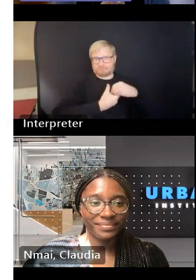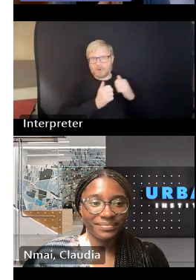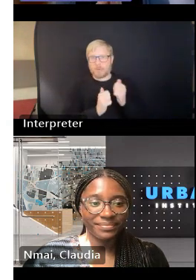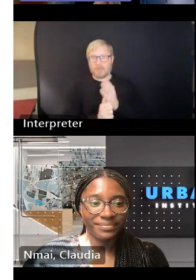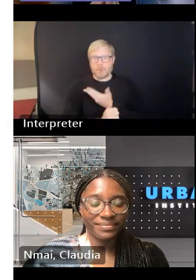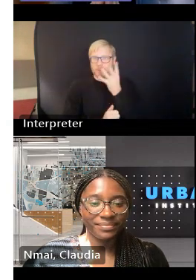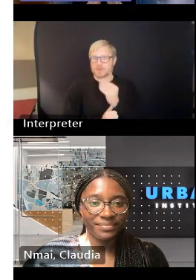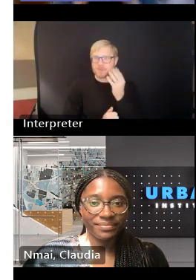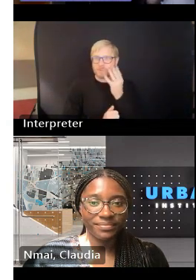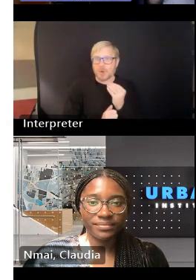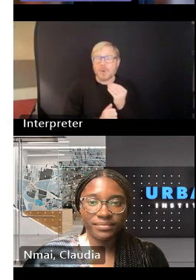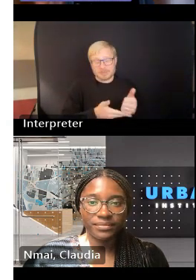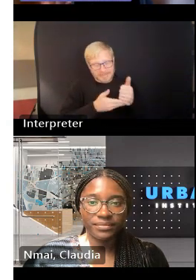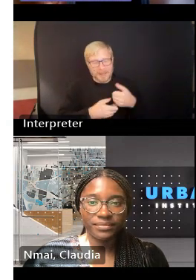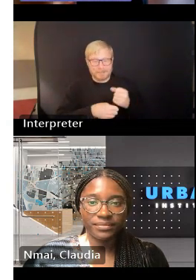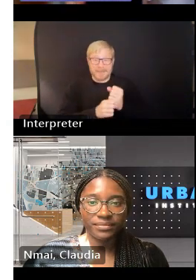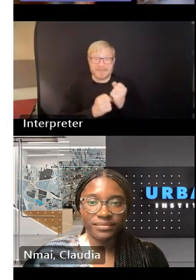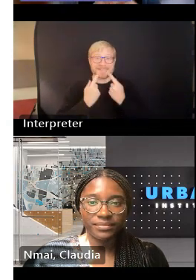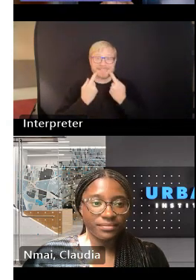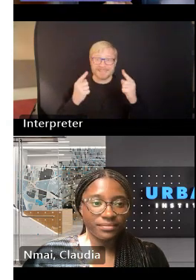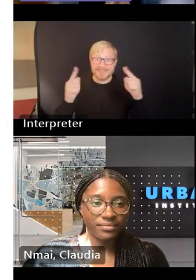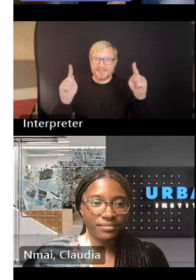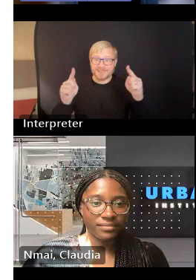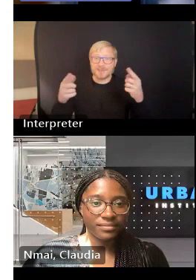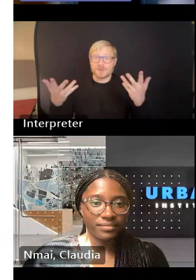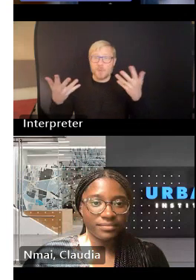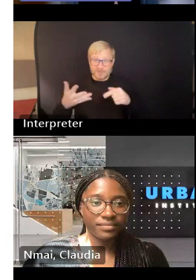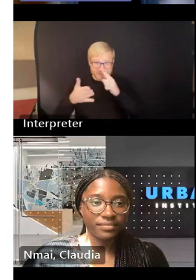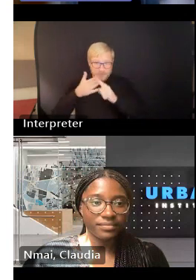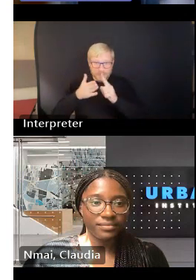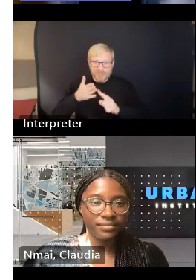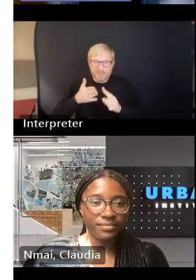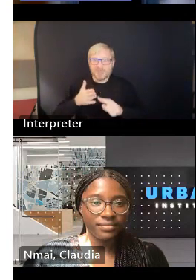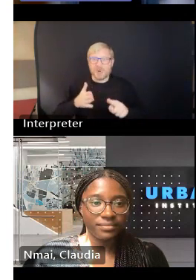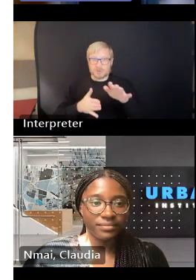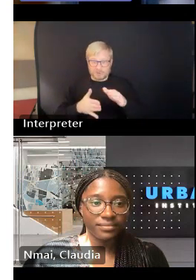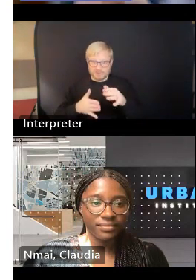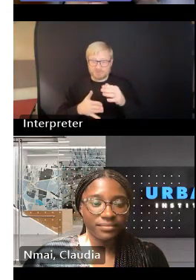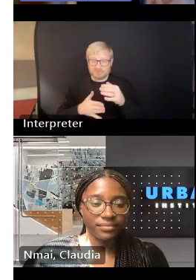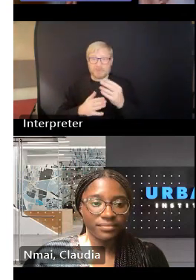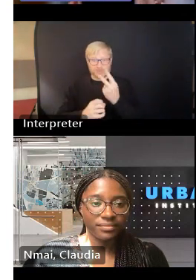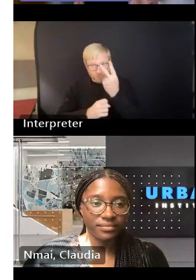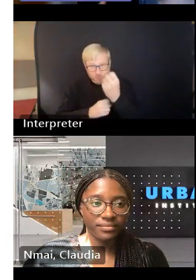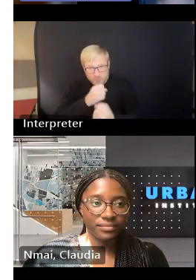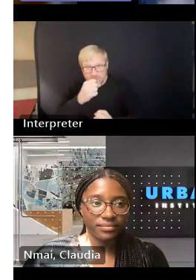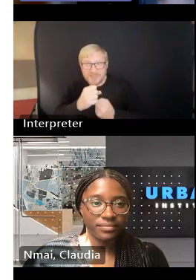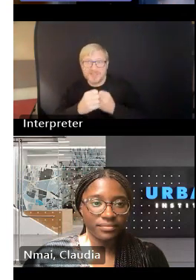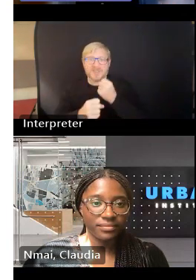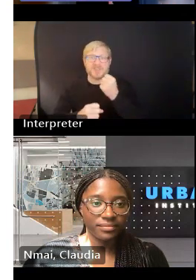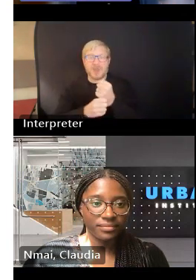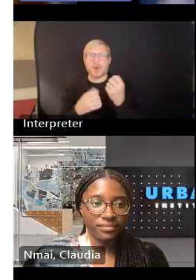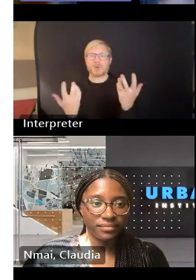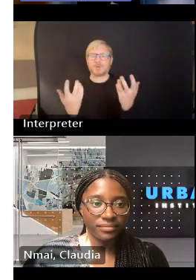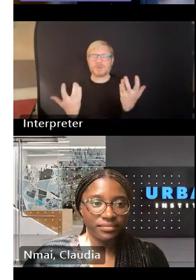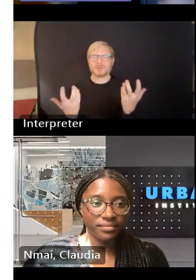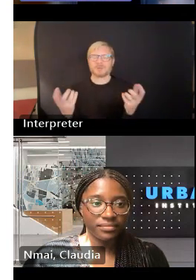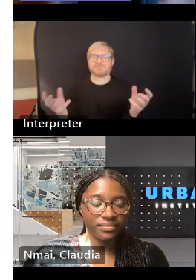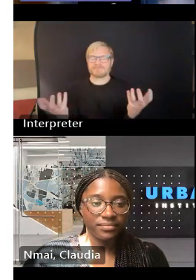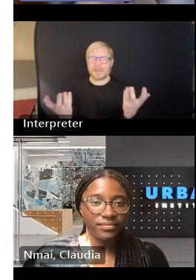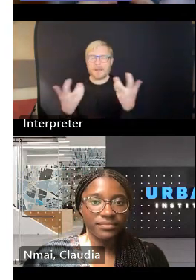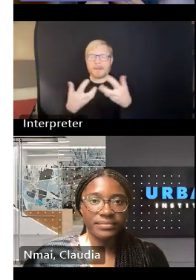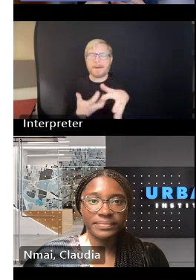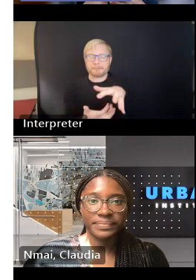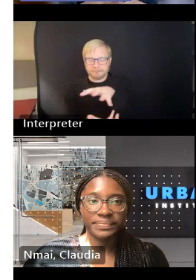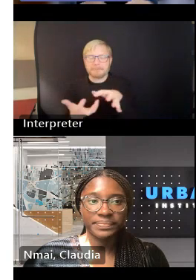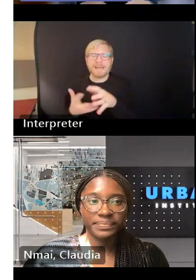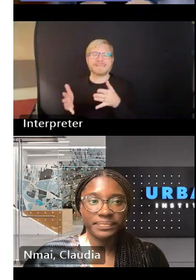All right, so with that, so this study was a 2.5-year-long multi-site mixed method study that focused on